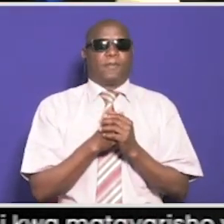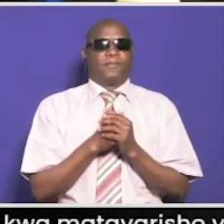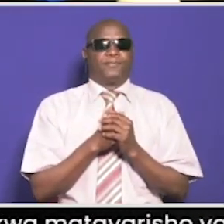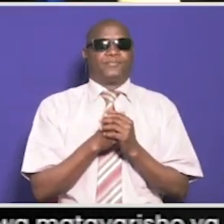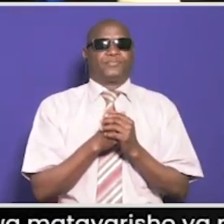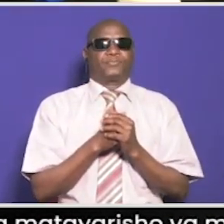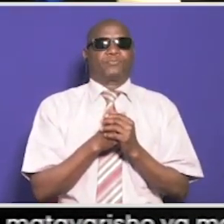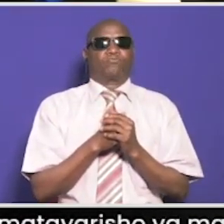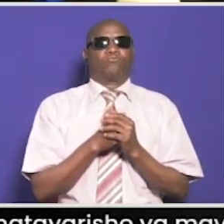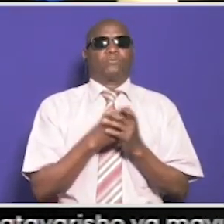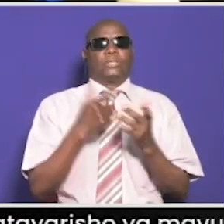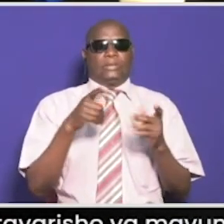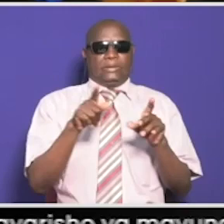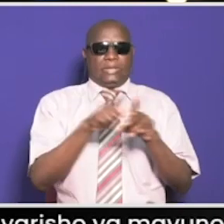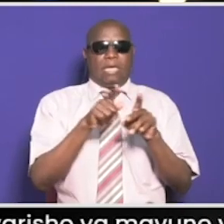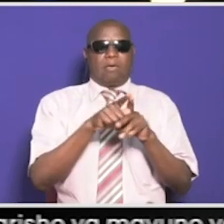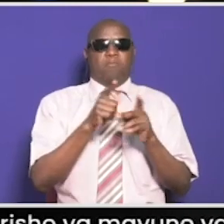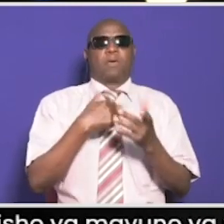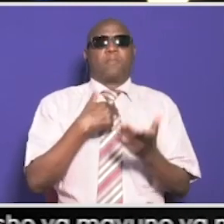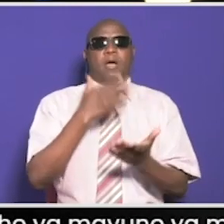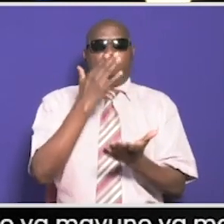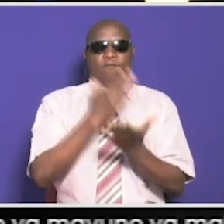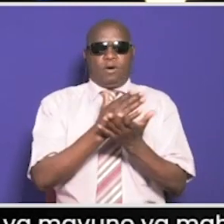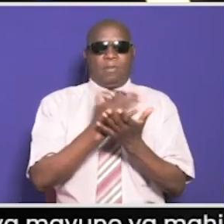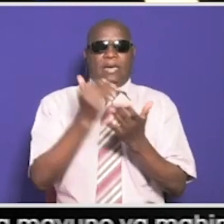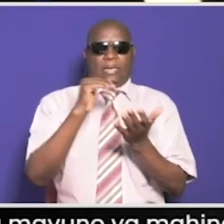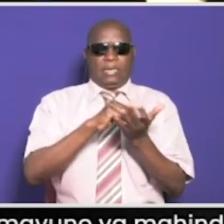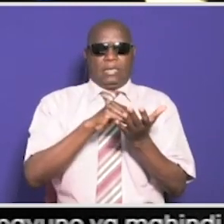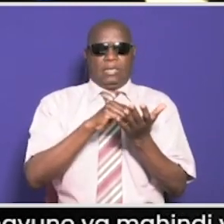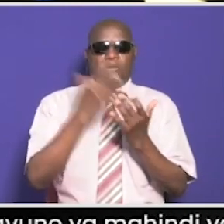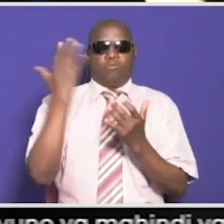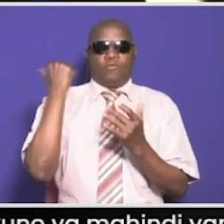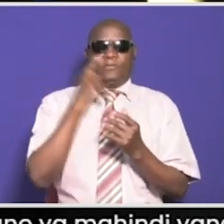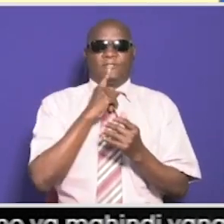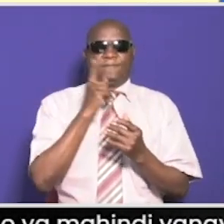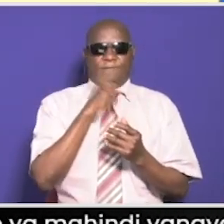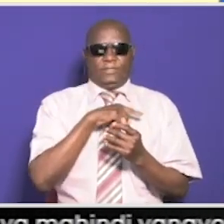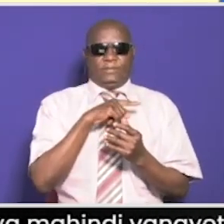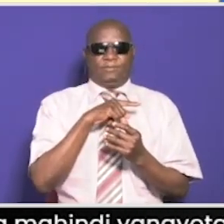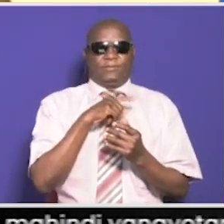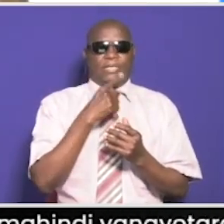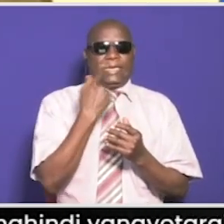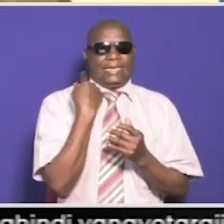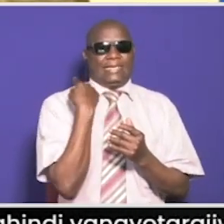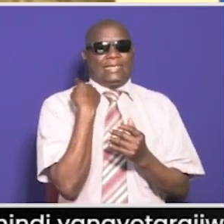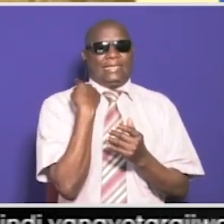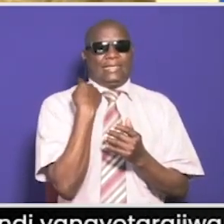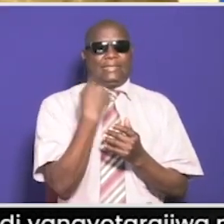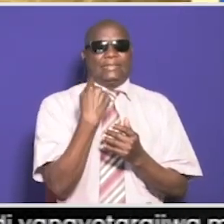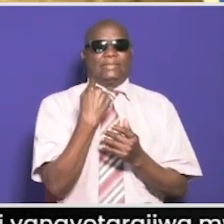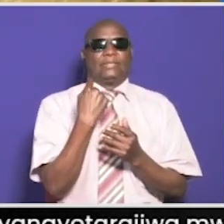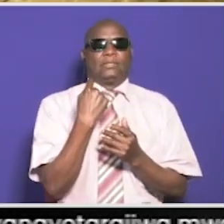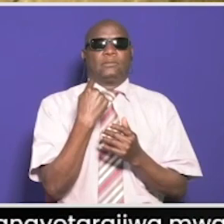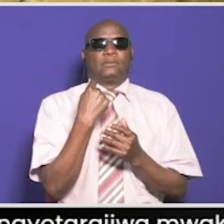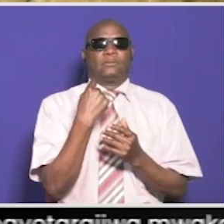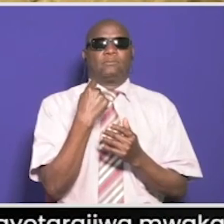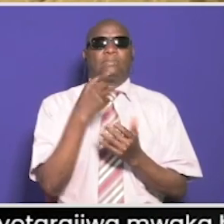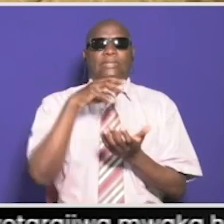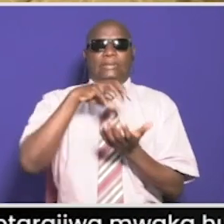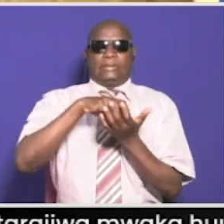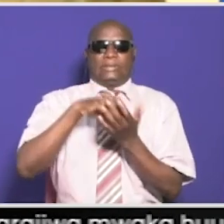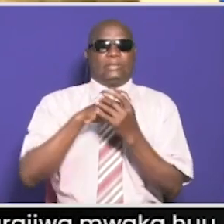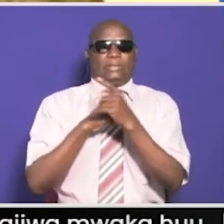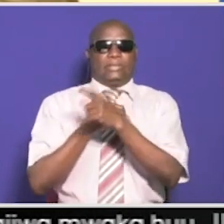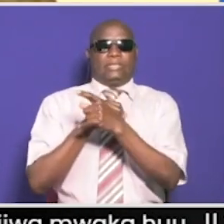on this, reaffirm what I've stated before, that the recent incident that we had